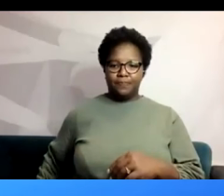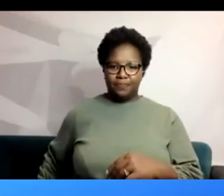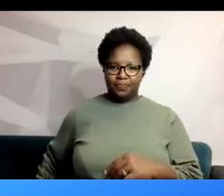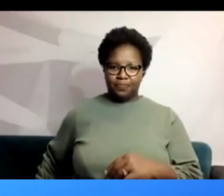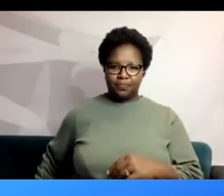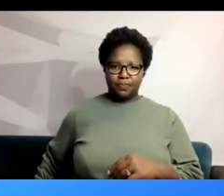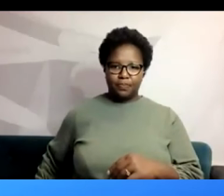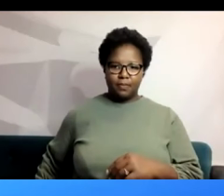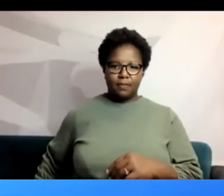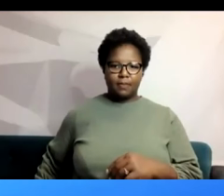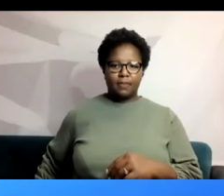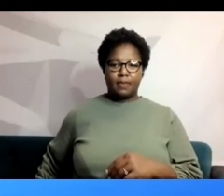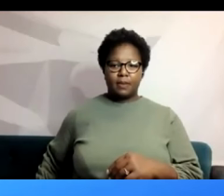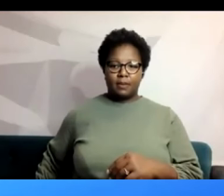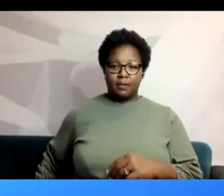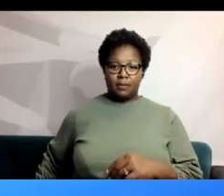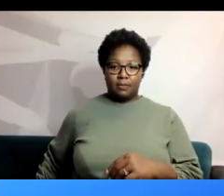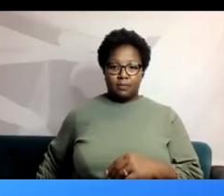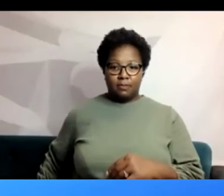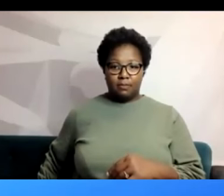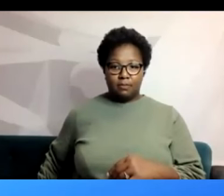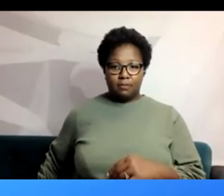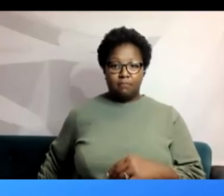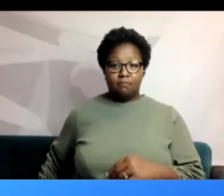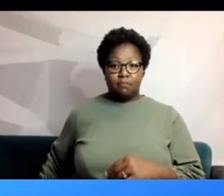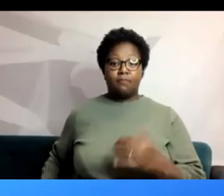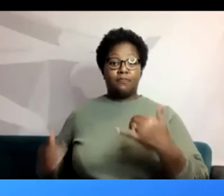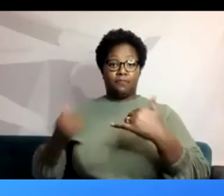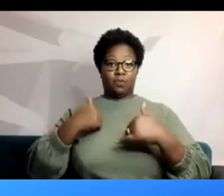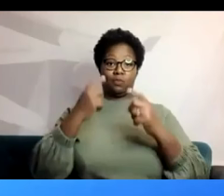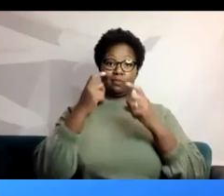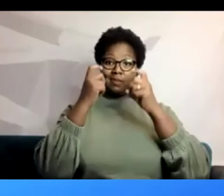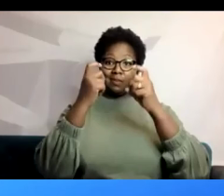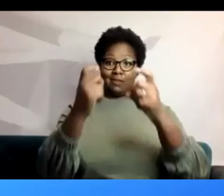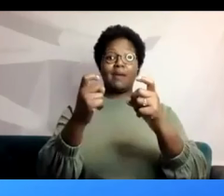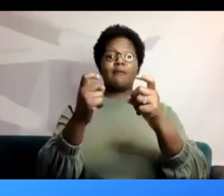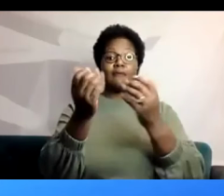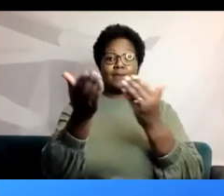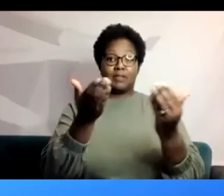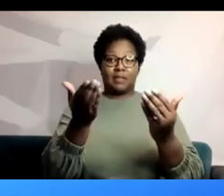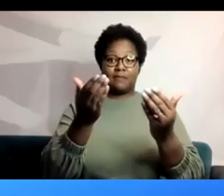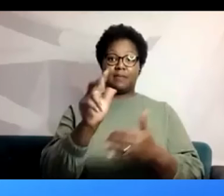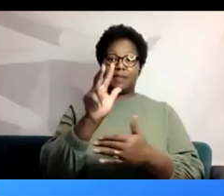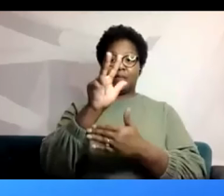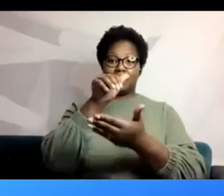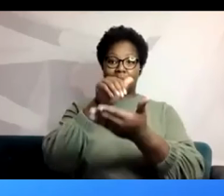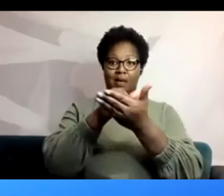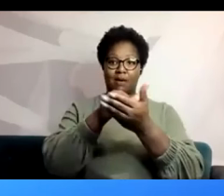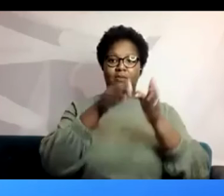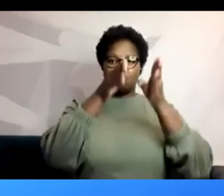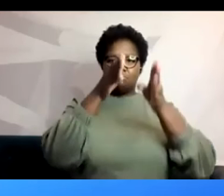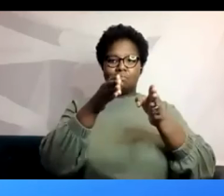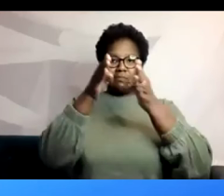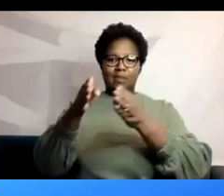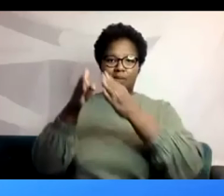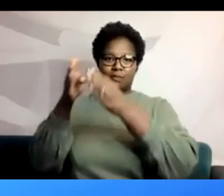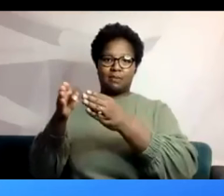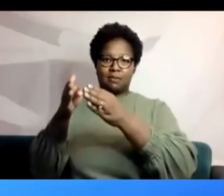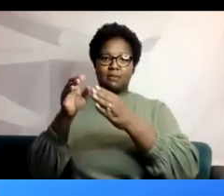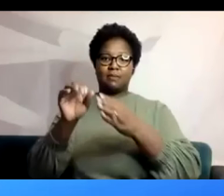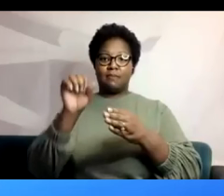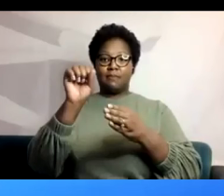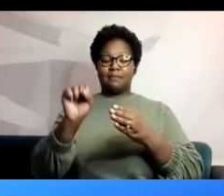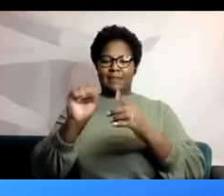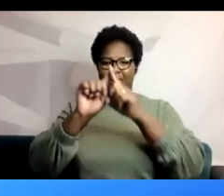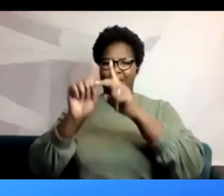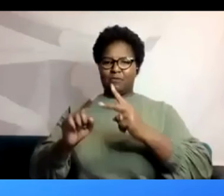PathPoint provides services to almost 3,000 individuals in 5 counties, including the cities of Paso Robles in the north, Bakersfield